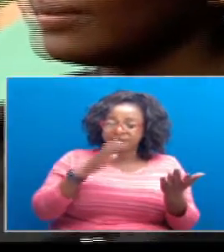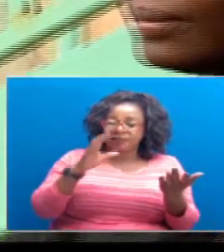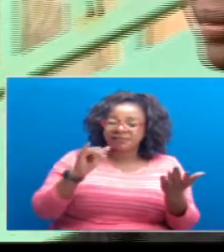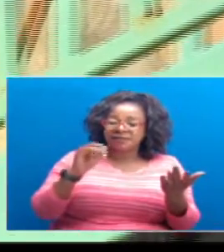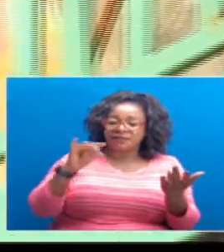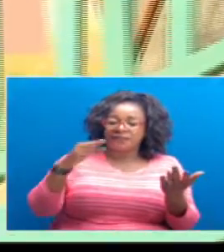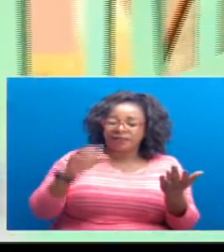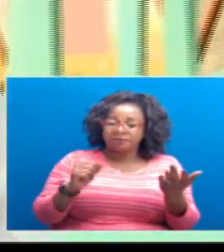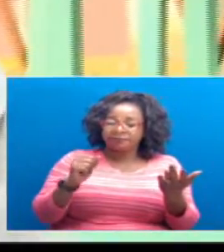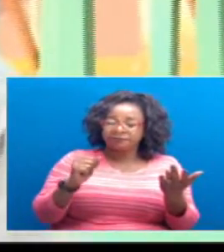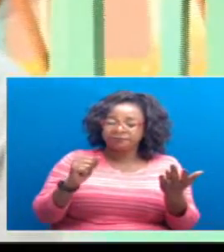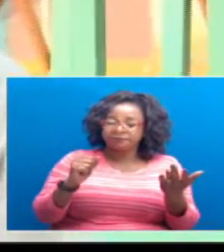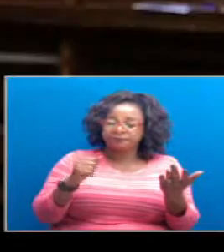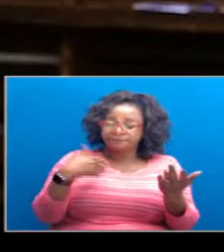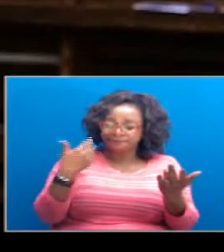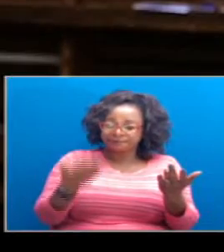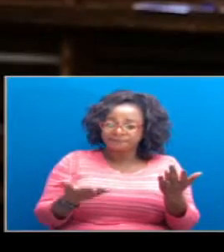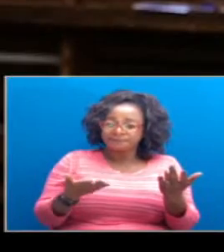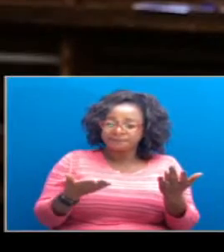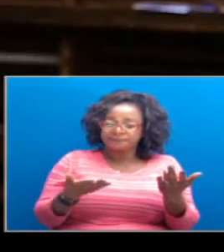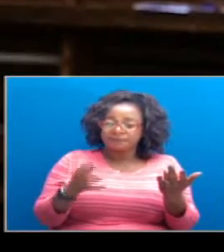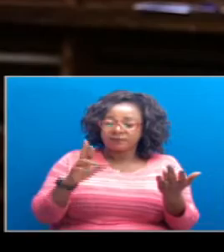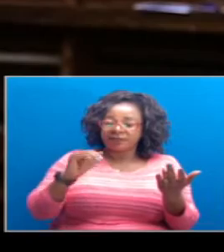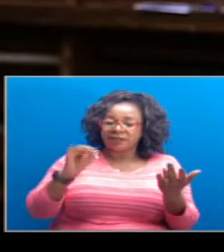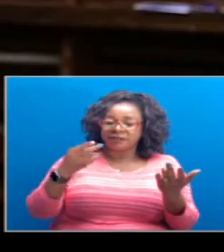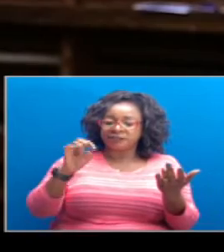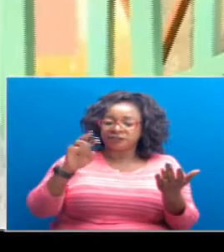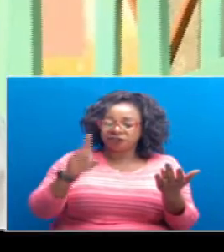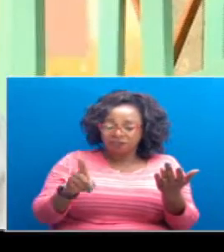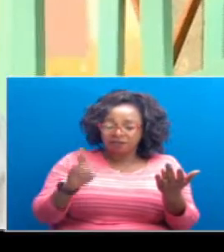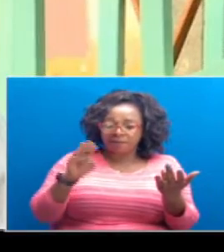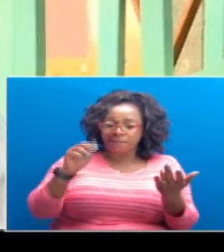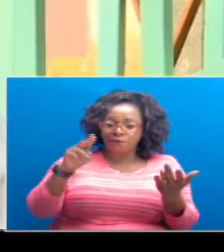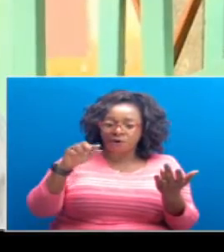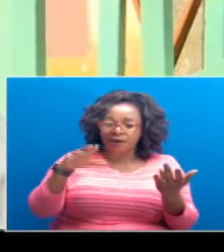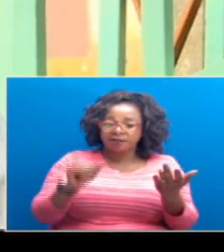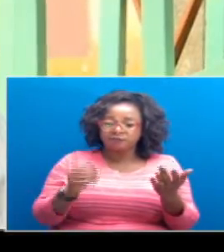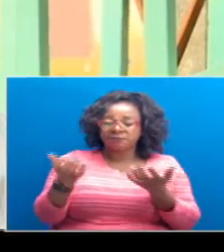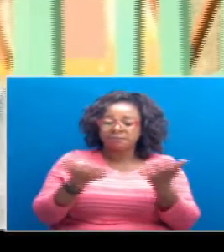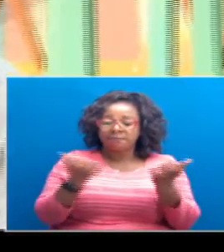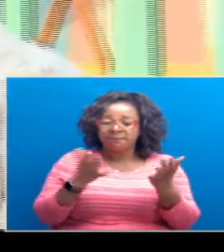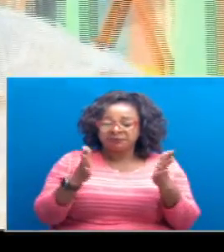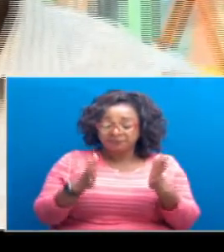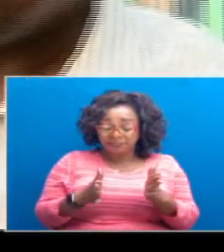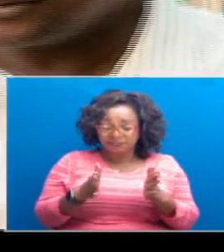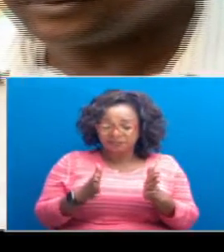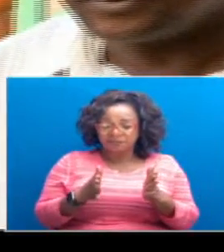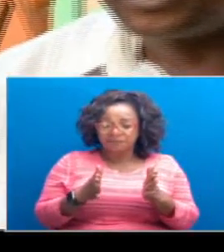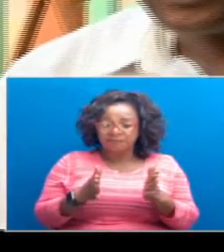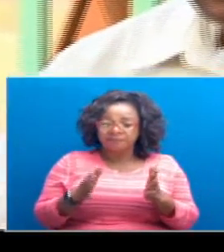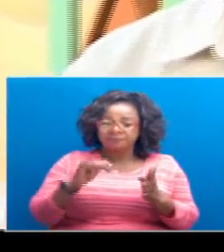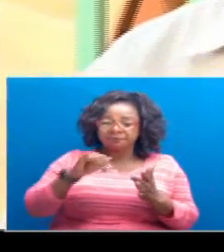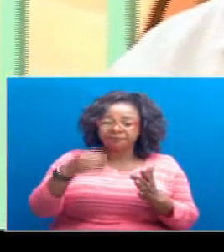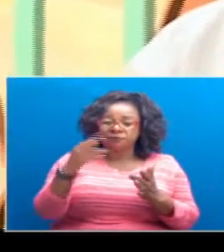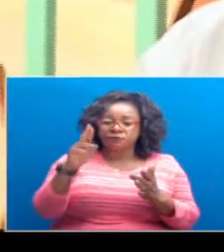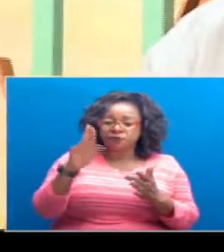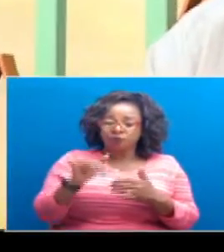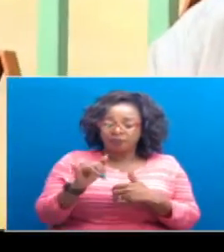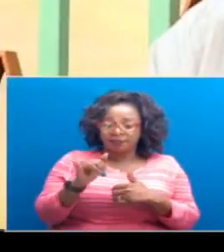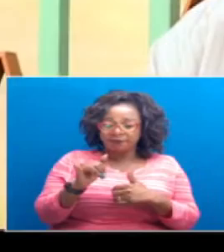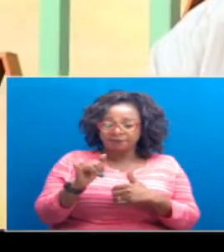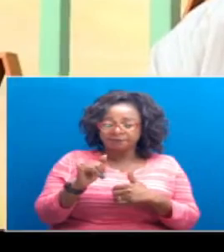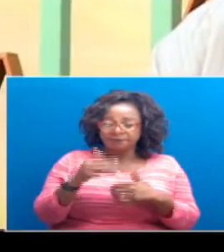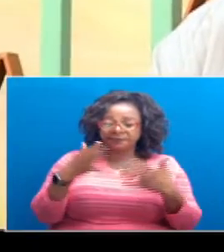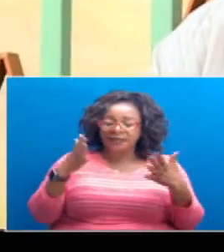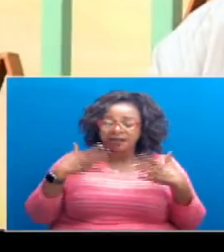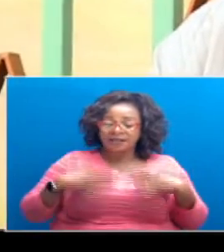Nduta. Sitting next to her, we have Richard Mungai. He is a businessman here. We're also joined by Judy Njambi. She is a